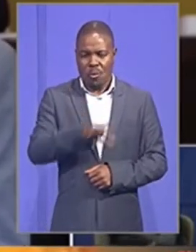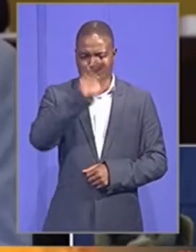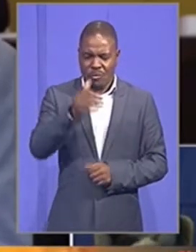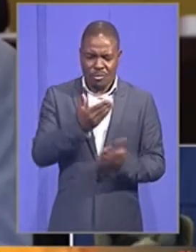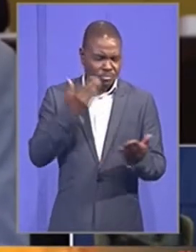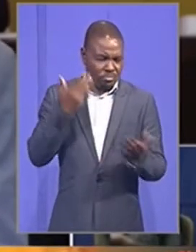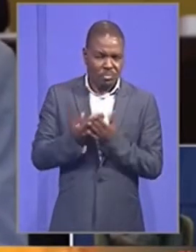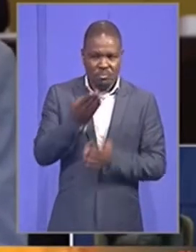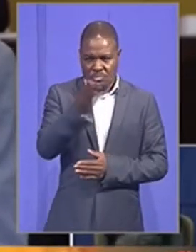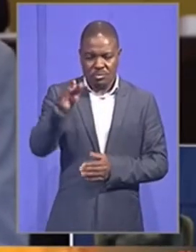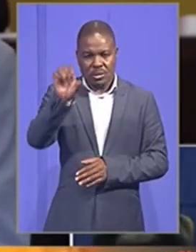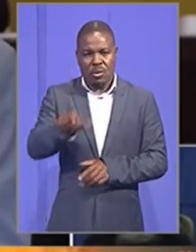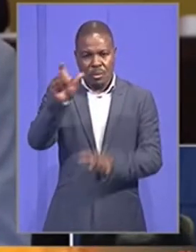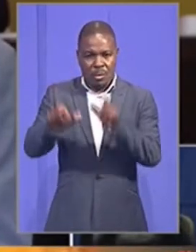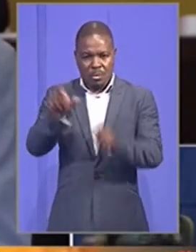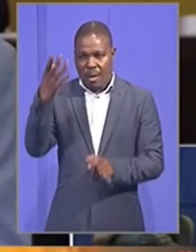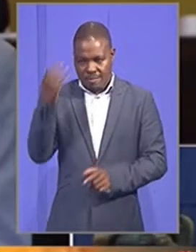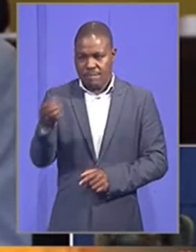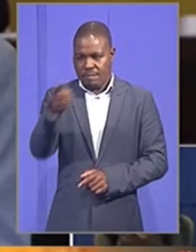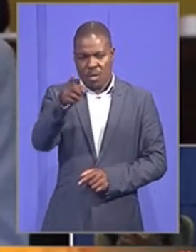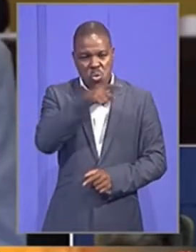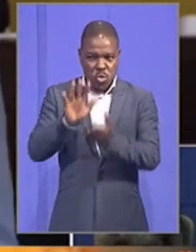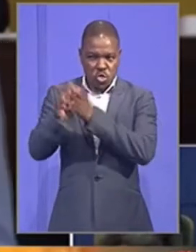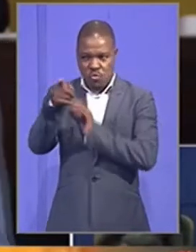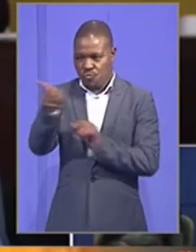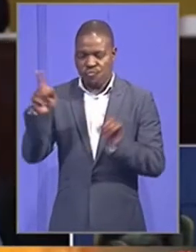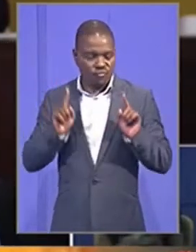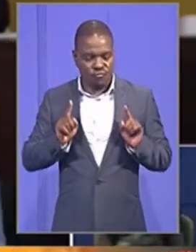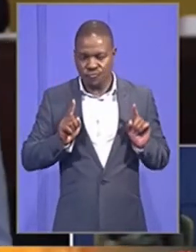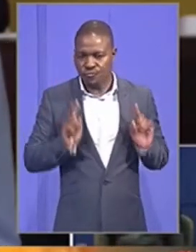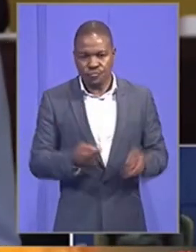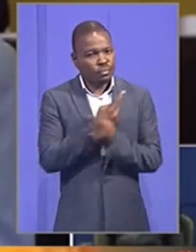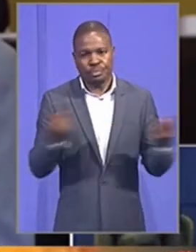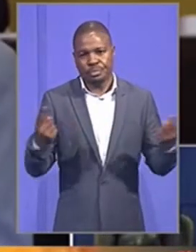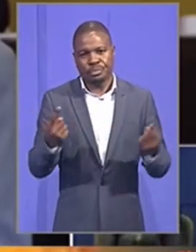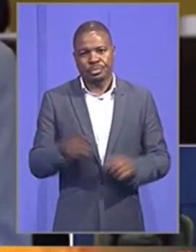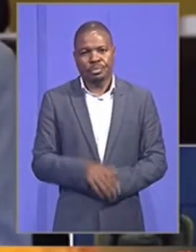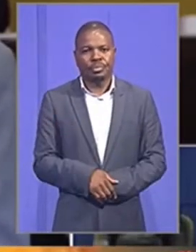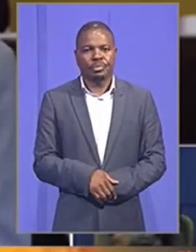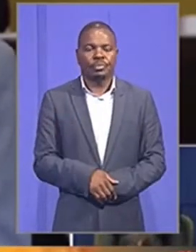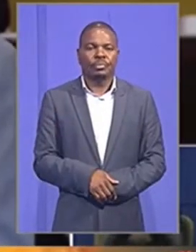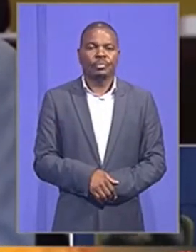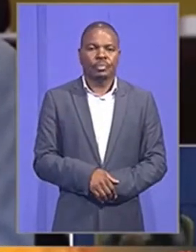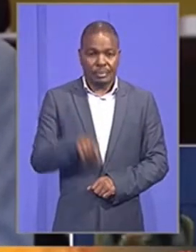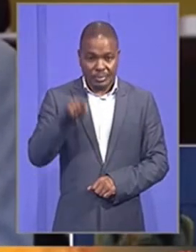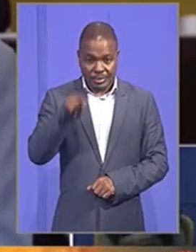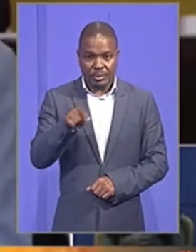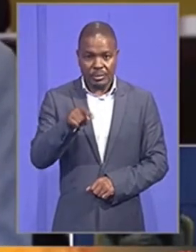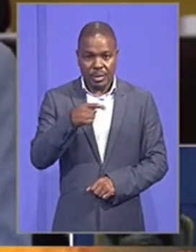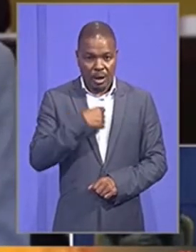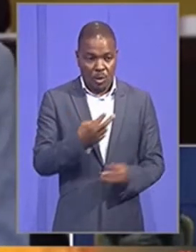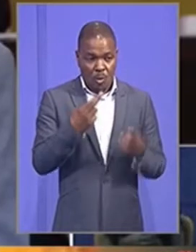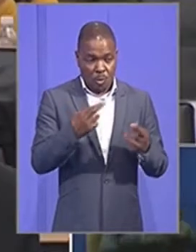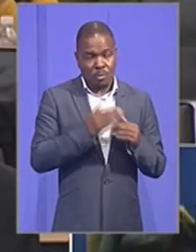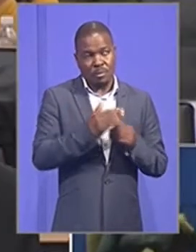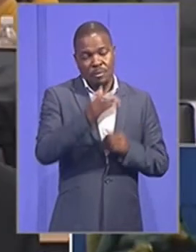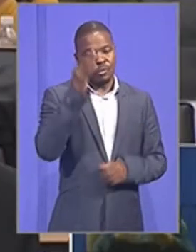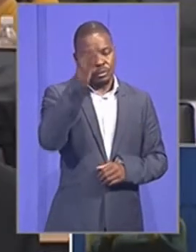South Africans does possess. You will never be able to destroy that, and that is the hope for the